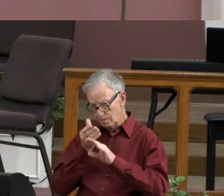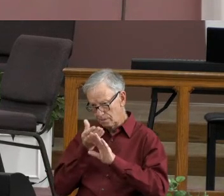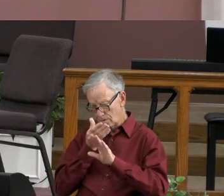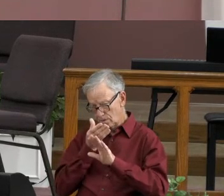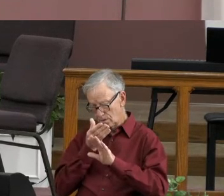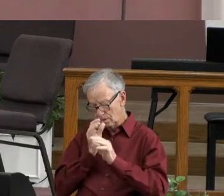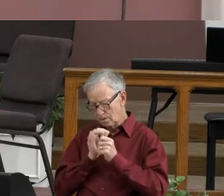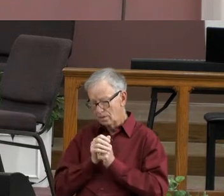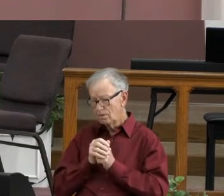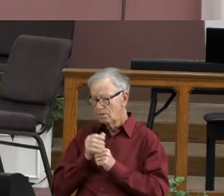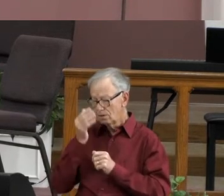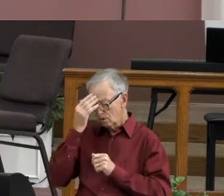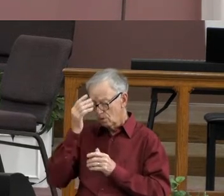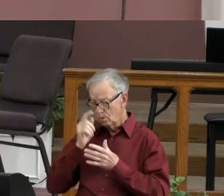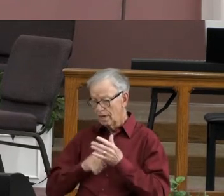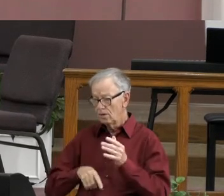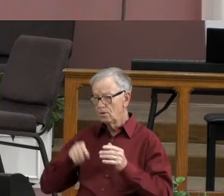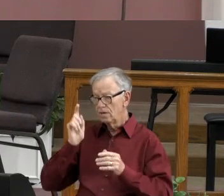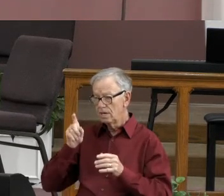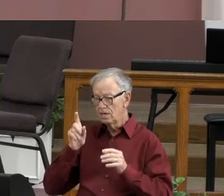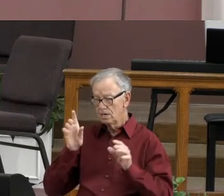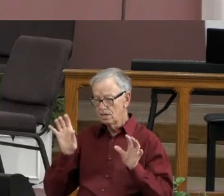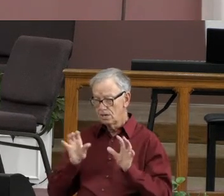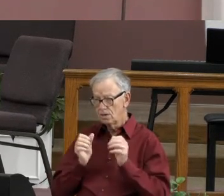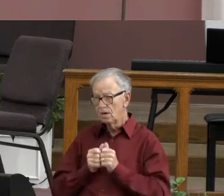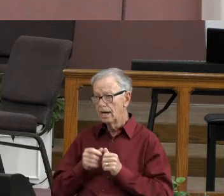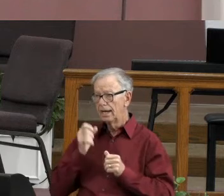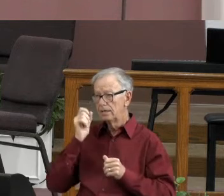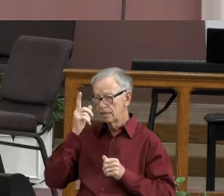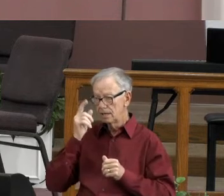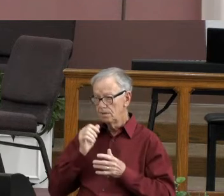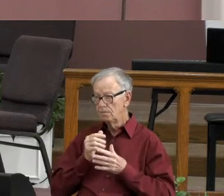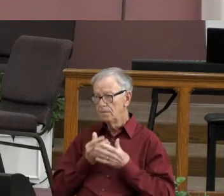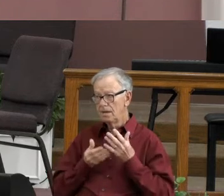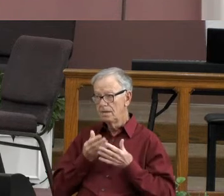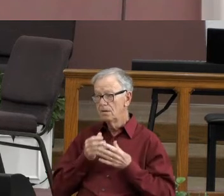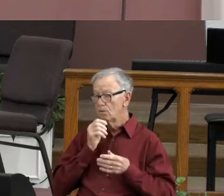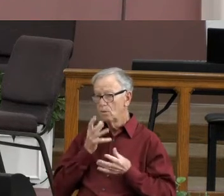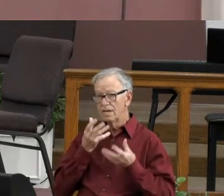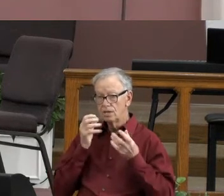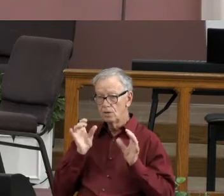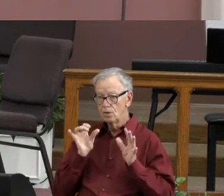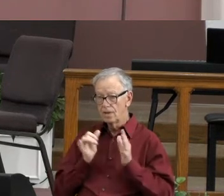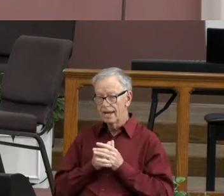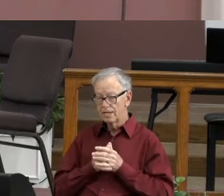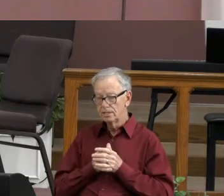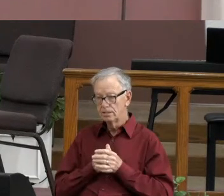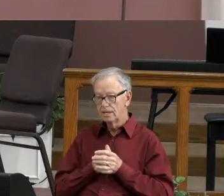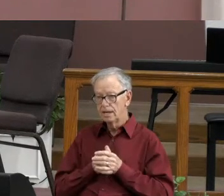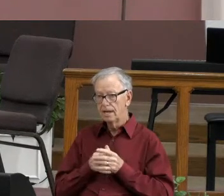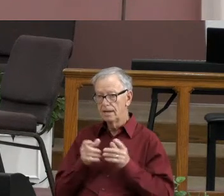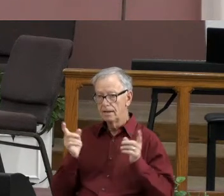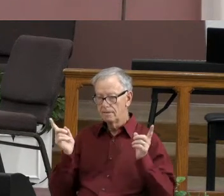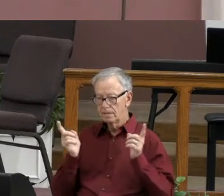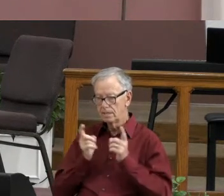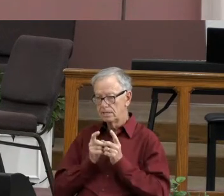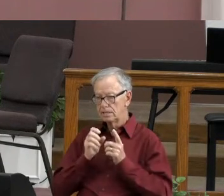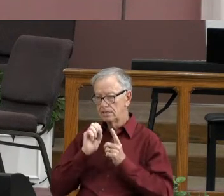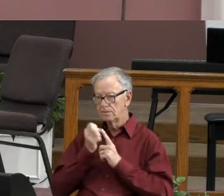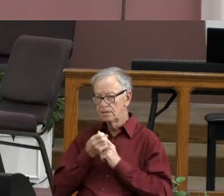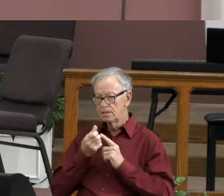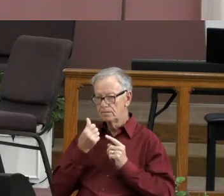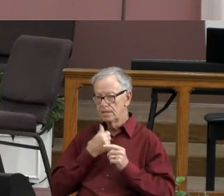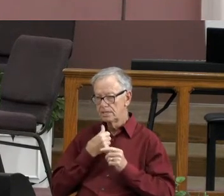You know what you need to do. I understand you may not want to do it. I face those situations